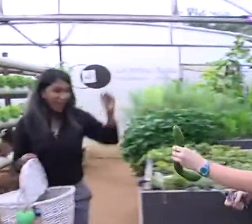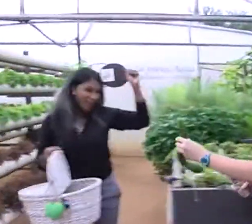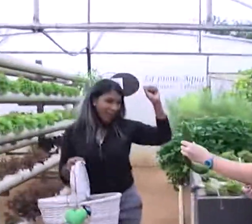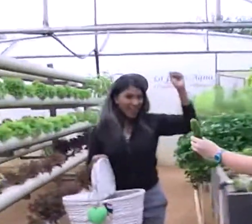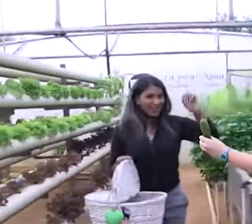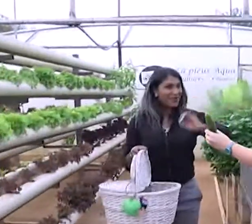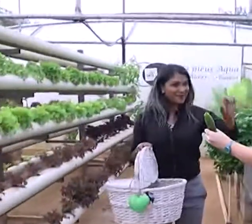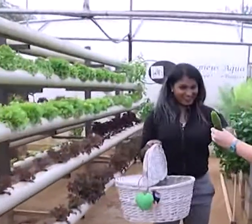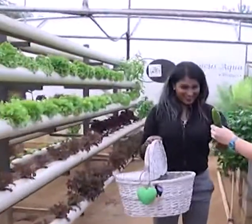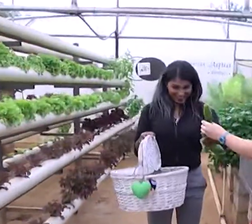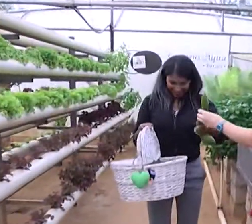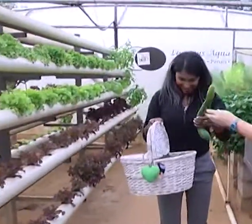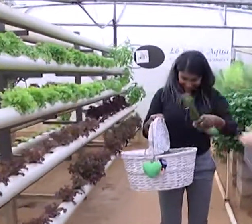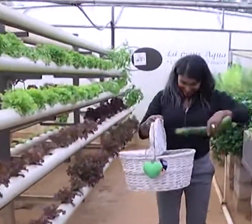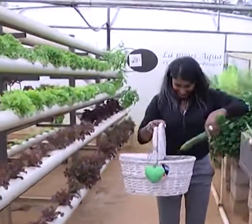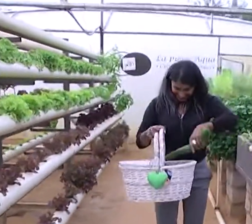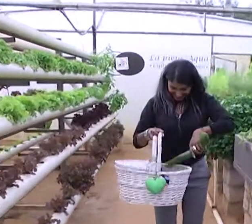Yay, cucumber!